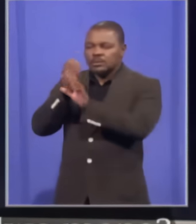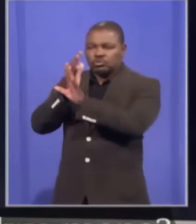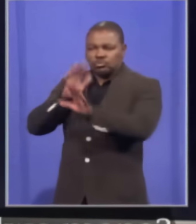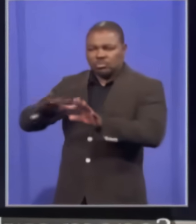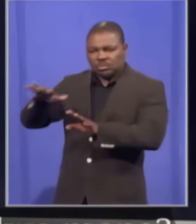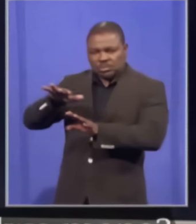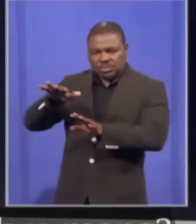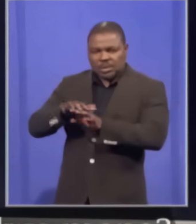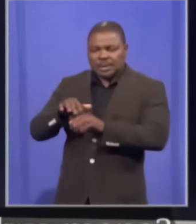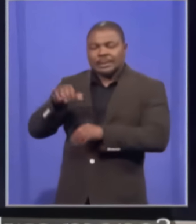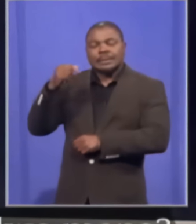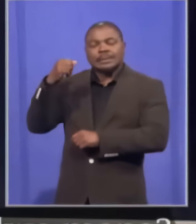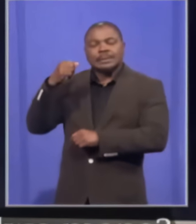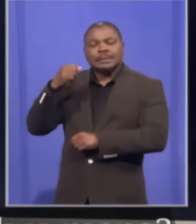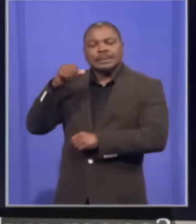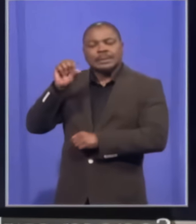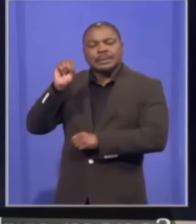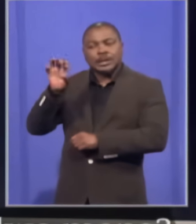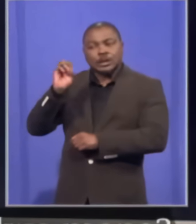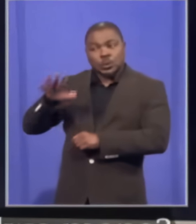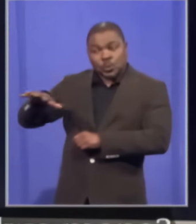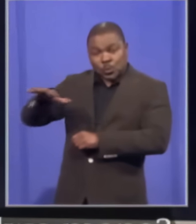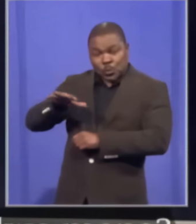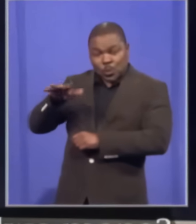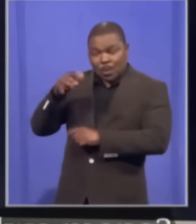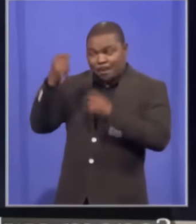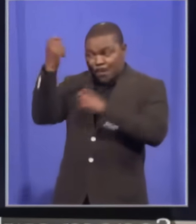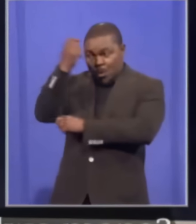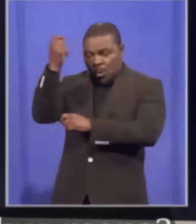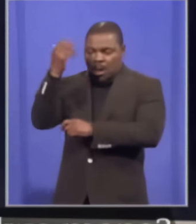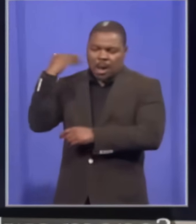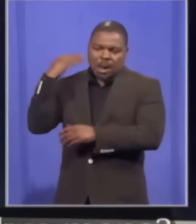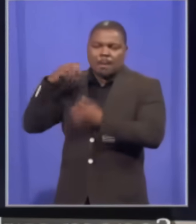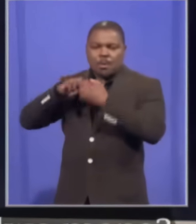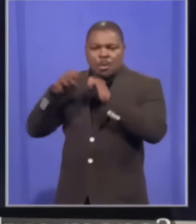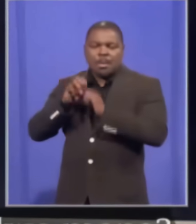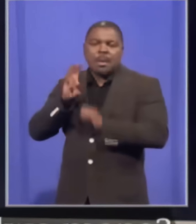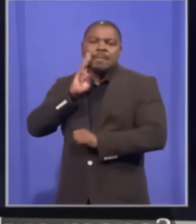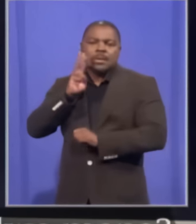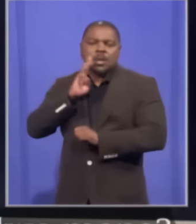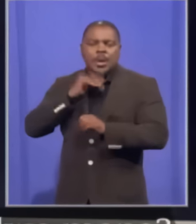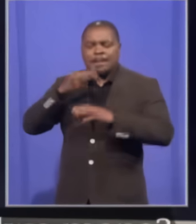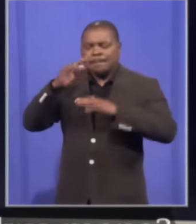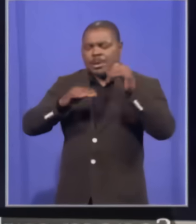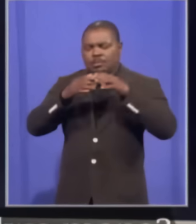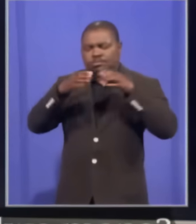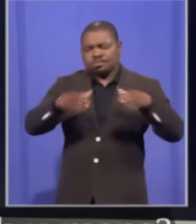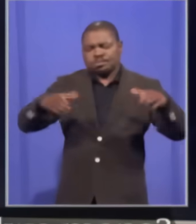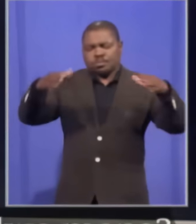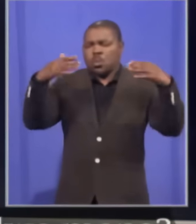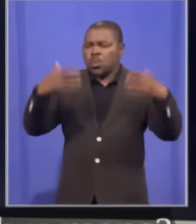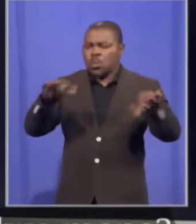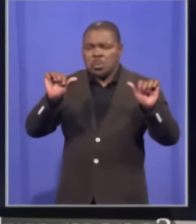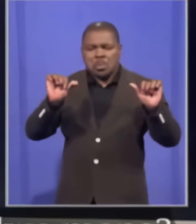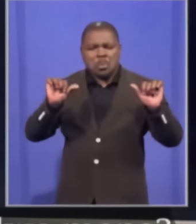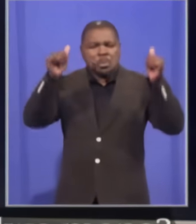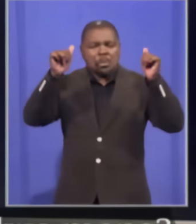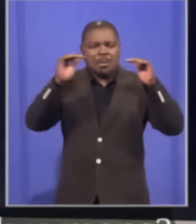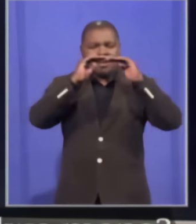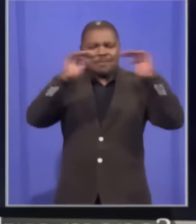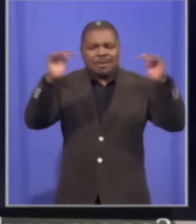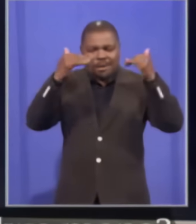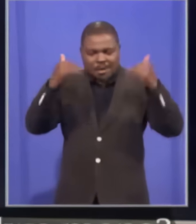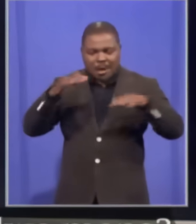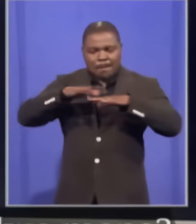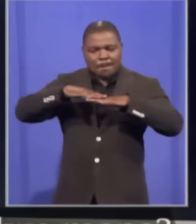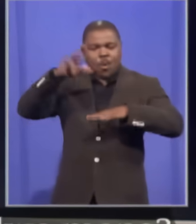Seshego mo e le gore no wena le mathata a meetse re kgonne go aga plant ya maemo a godimo ye le gore e okeditše meetse